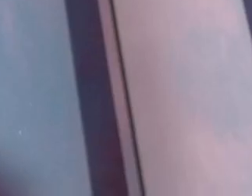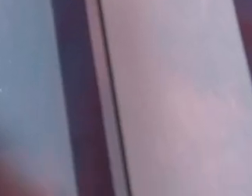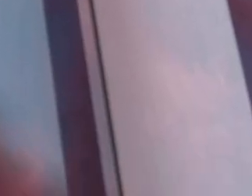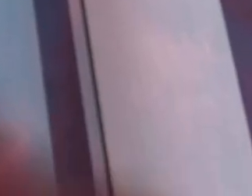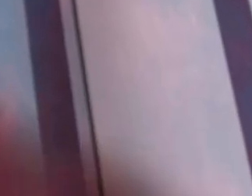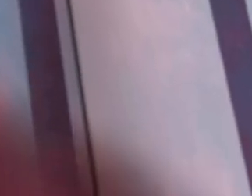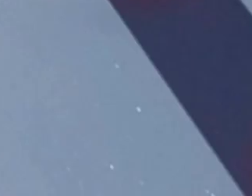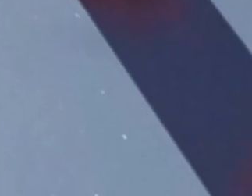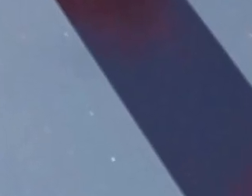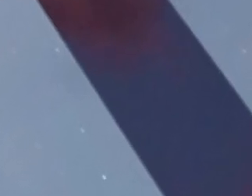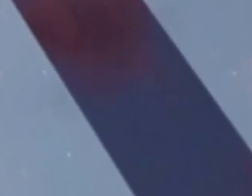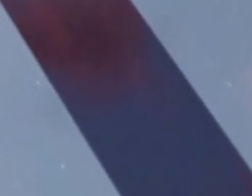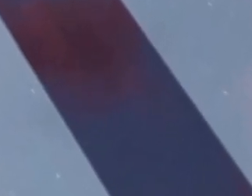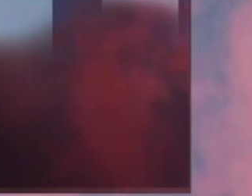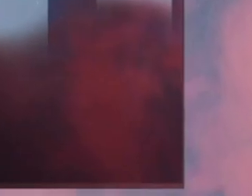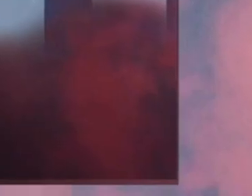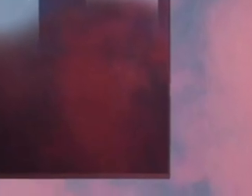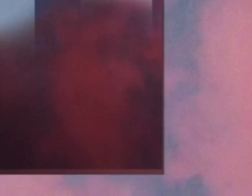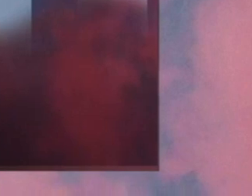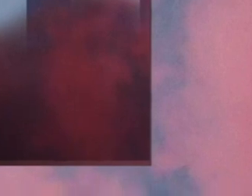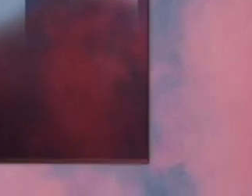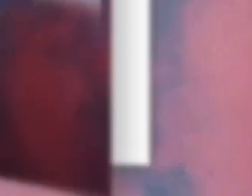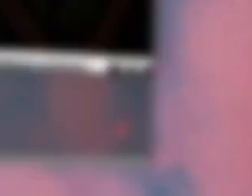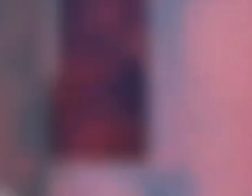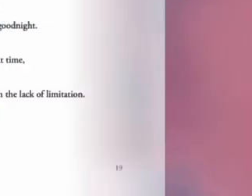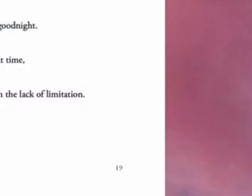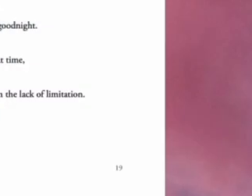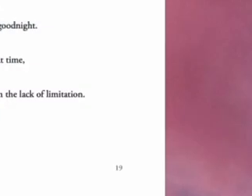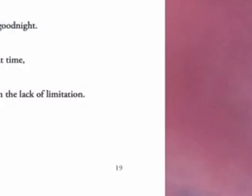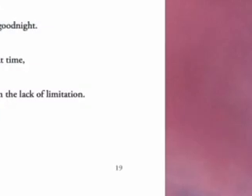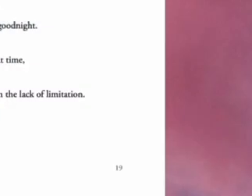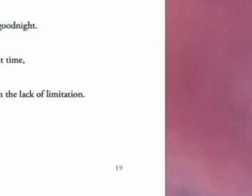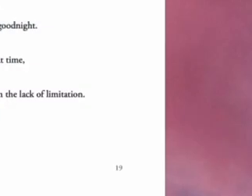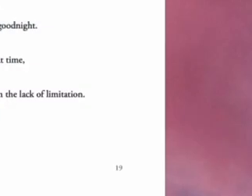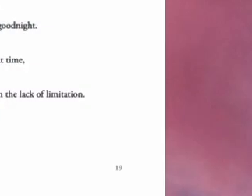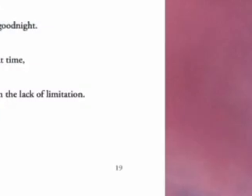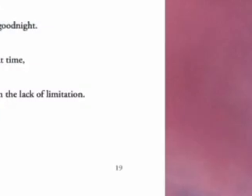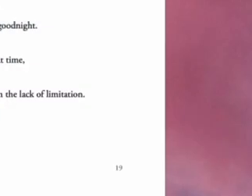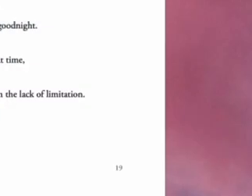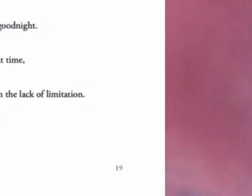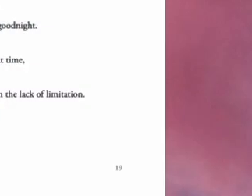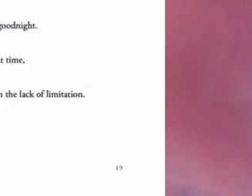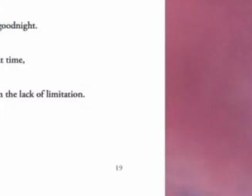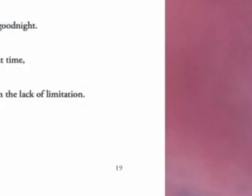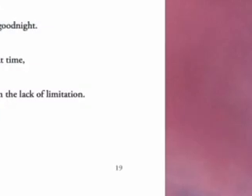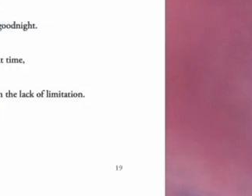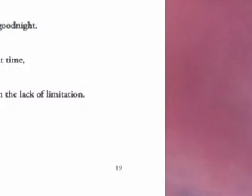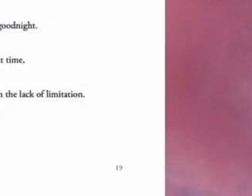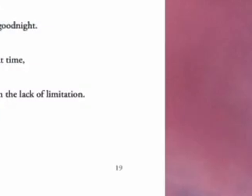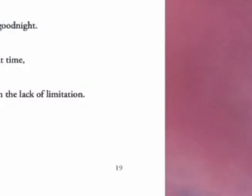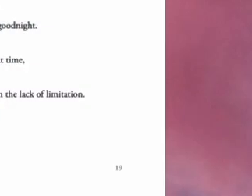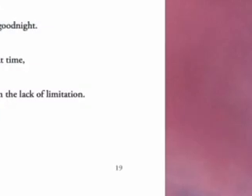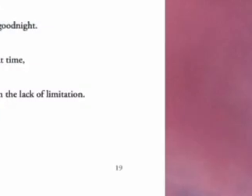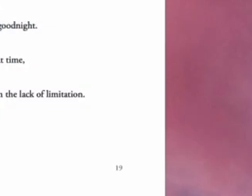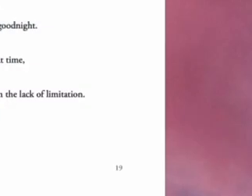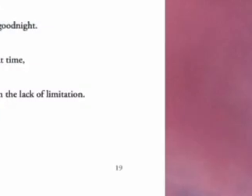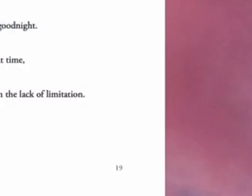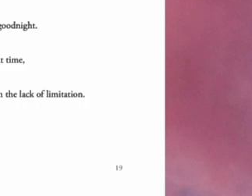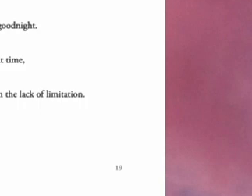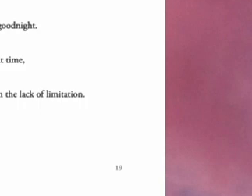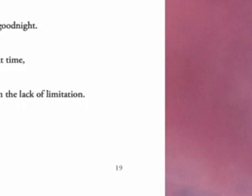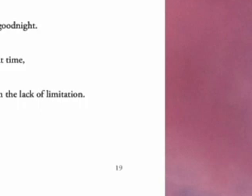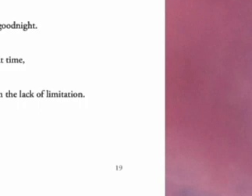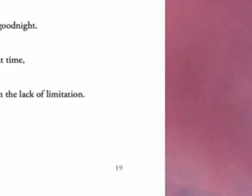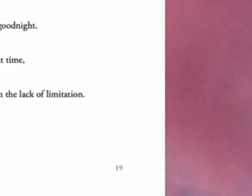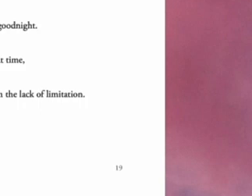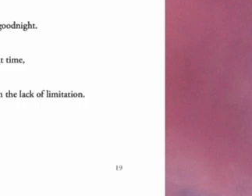make the music and the school shit collide. Procrastination is dangerous cause you do it, you die. I look through all of these names and there ain't one to confide. I heard it's better to